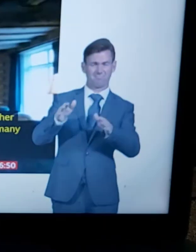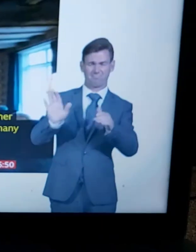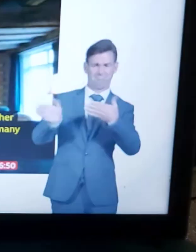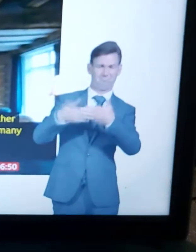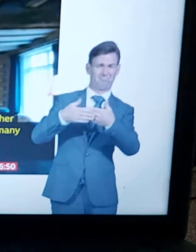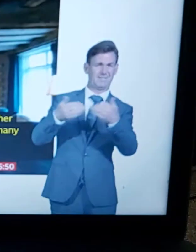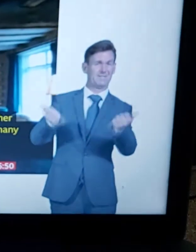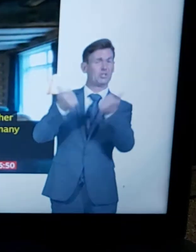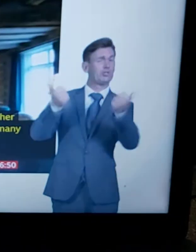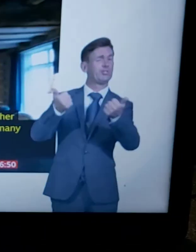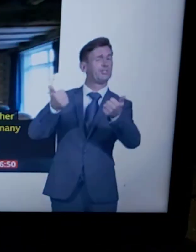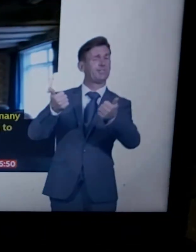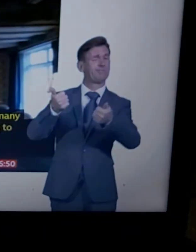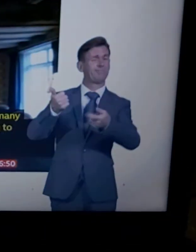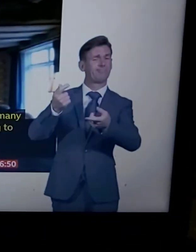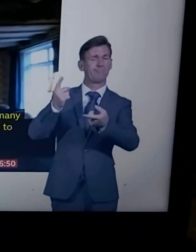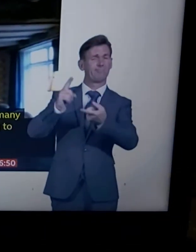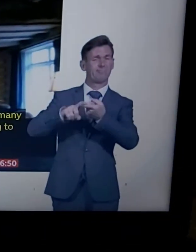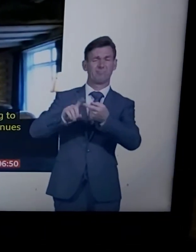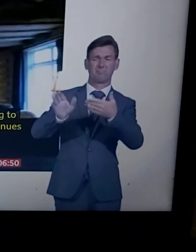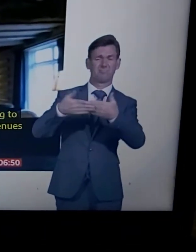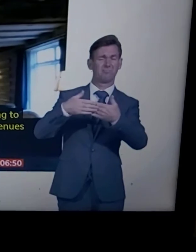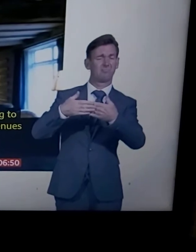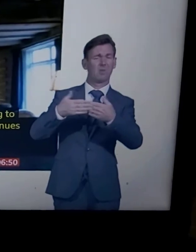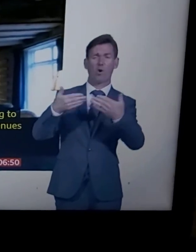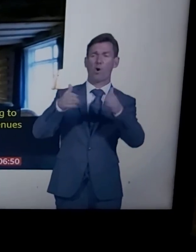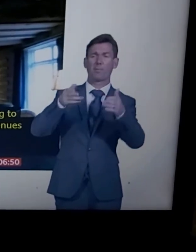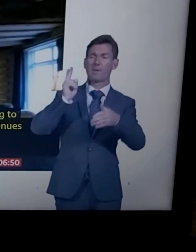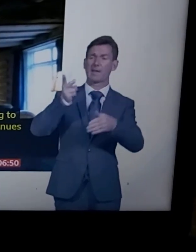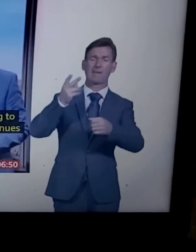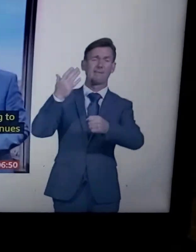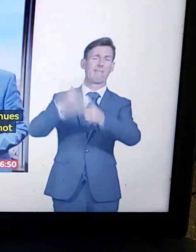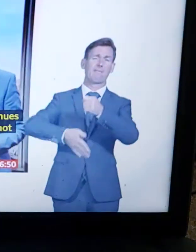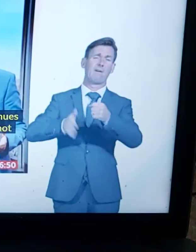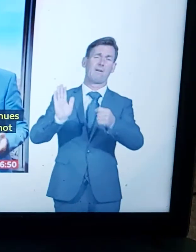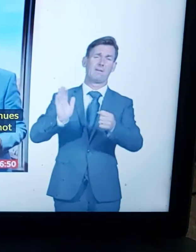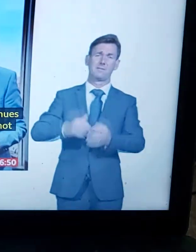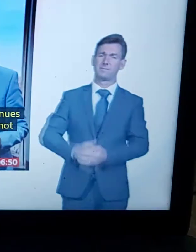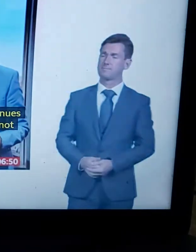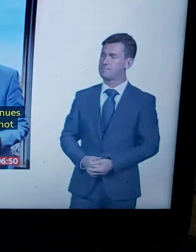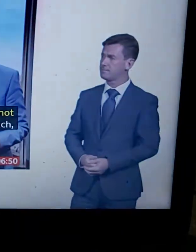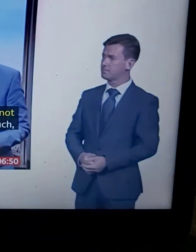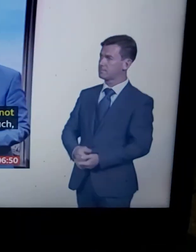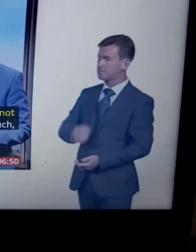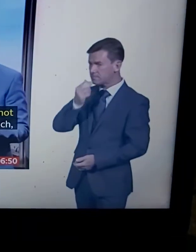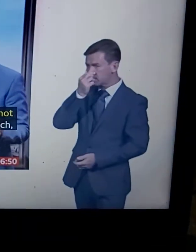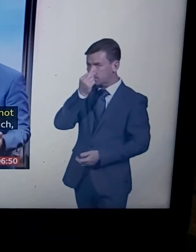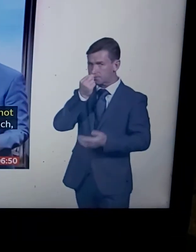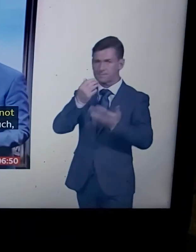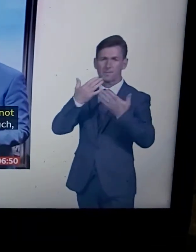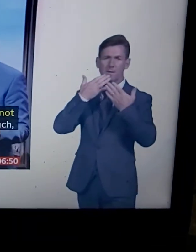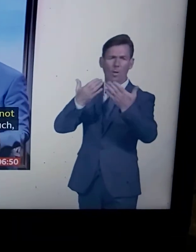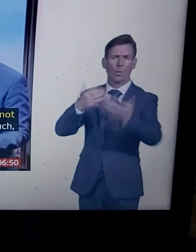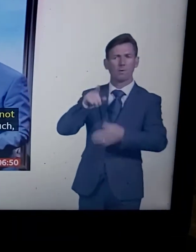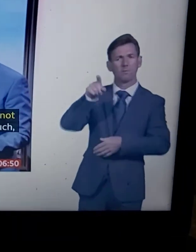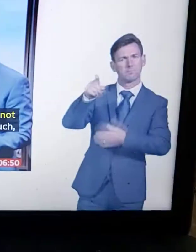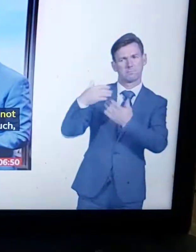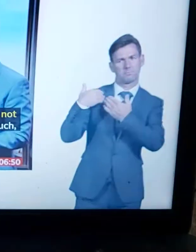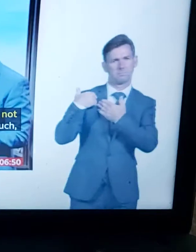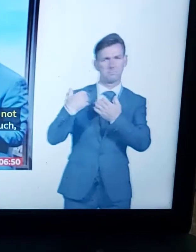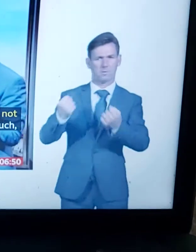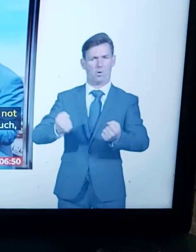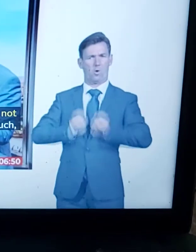Jonathan, thank you for being with us this morning. Jonathan Downey there, who runs a few bars in London and just reflecting,